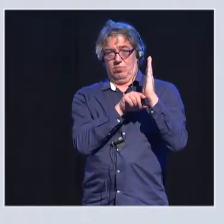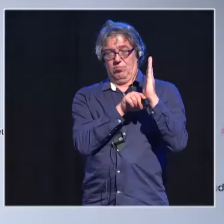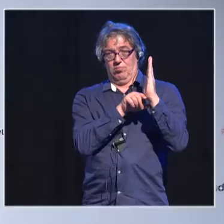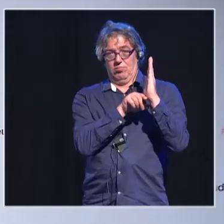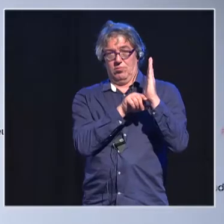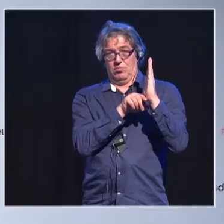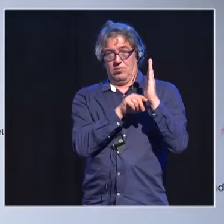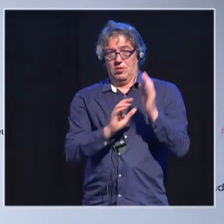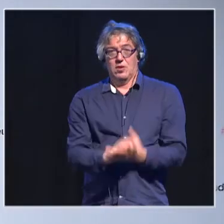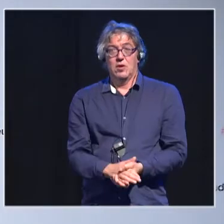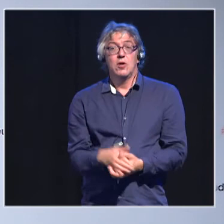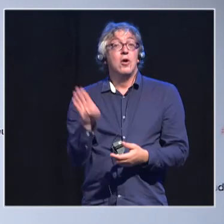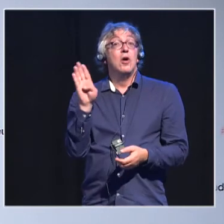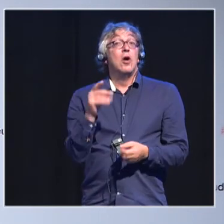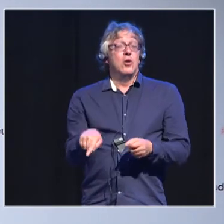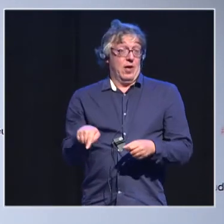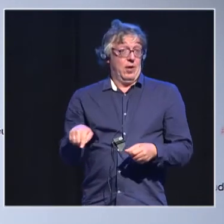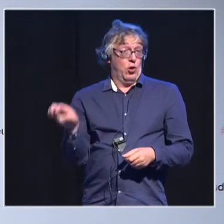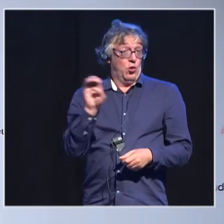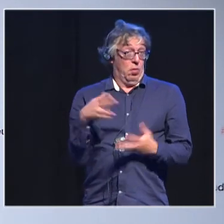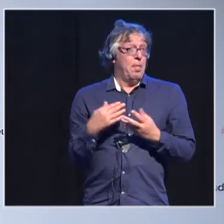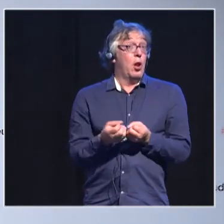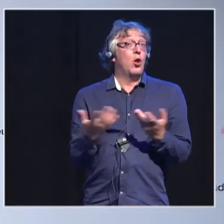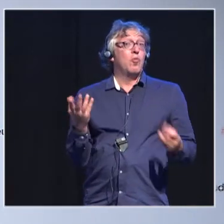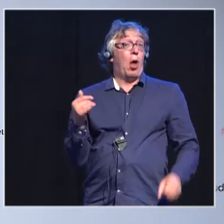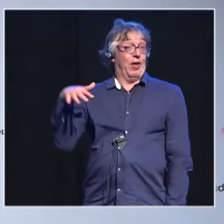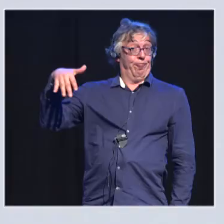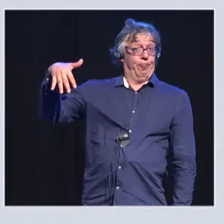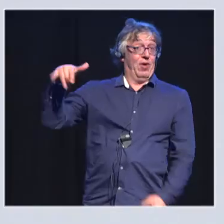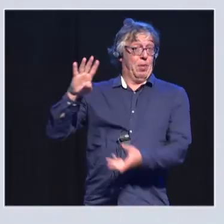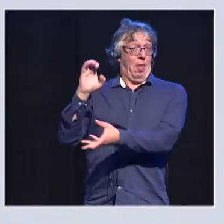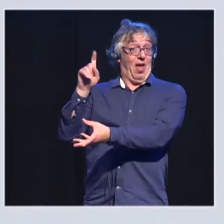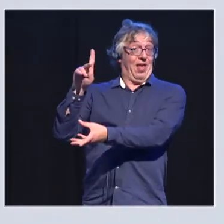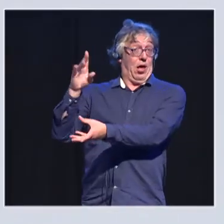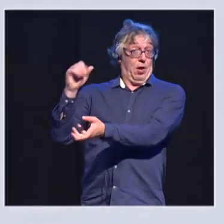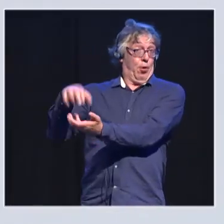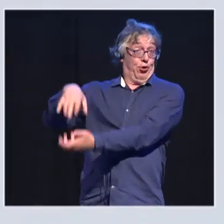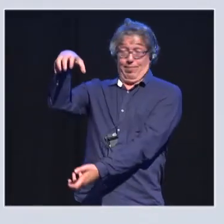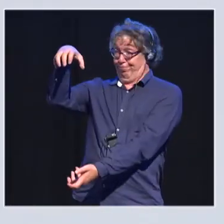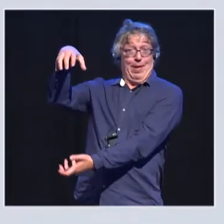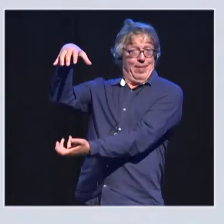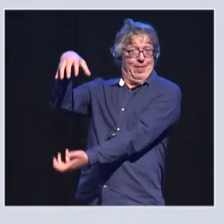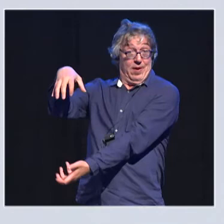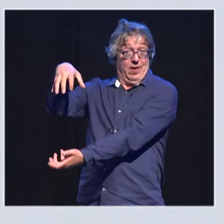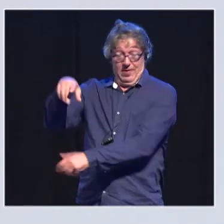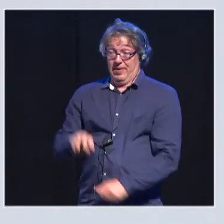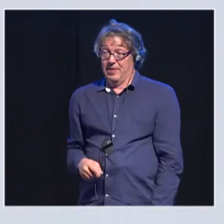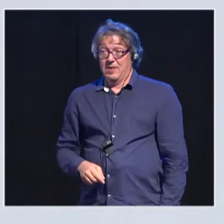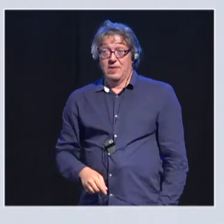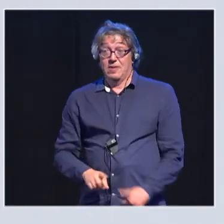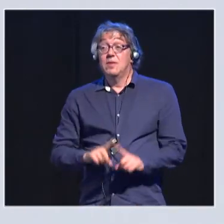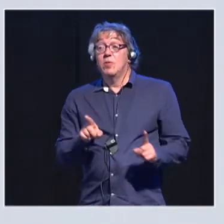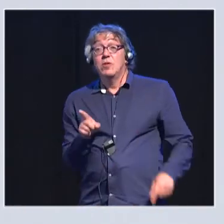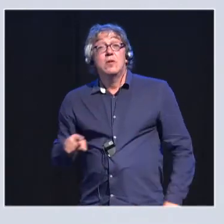of money in bank accounts here in Europe, but those investors